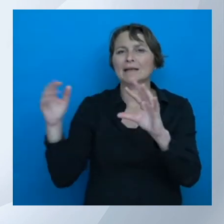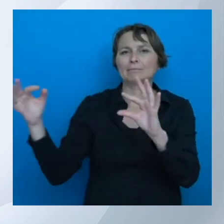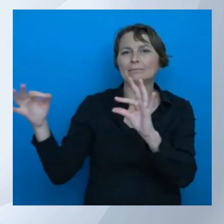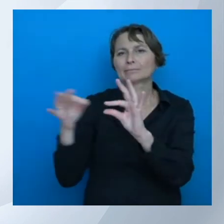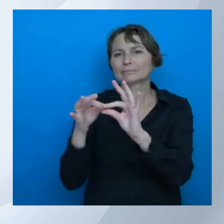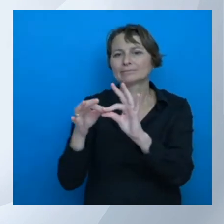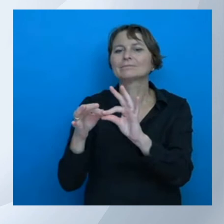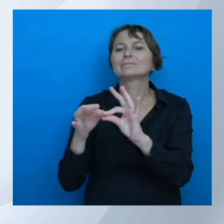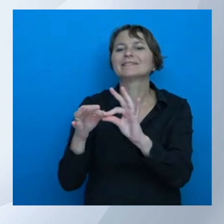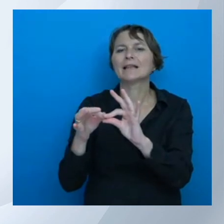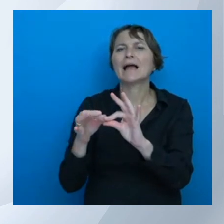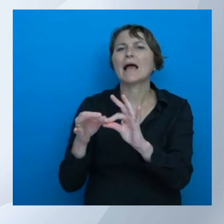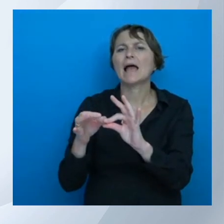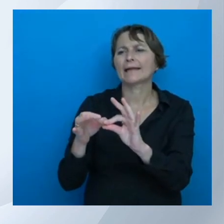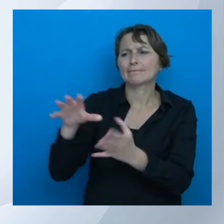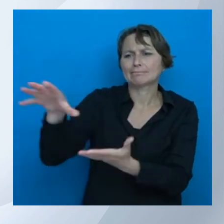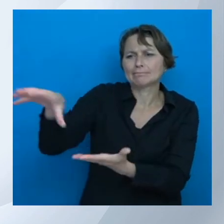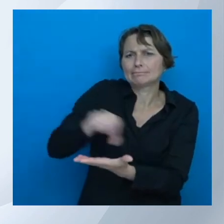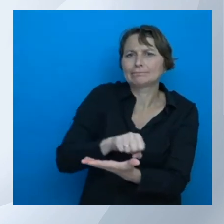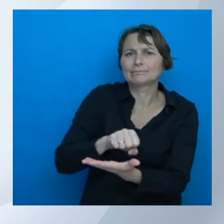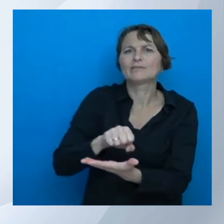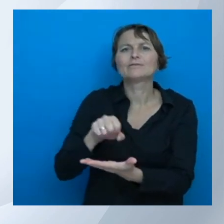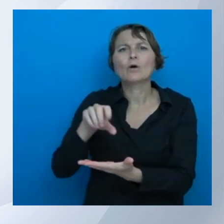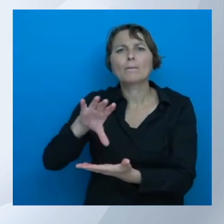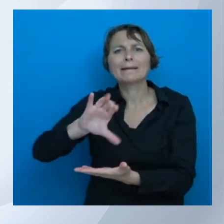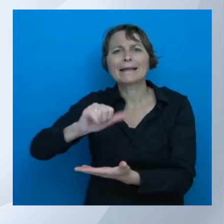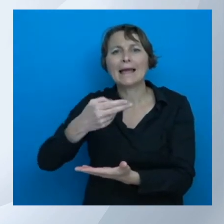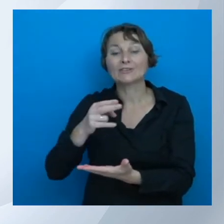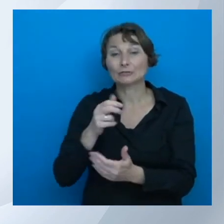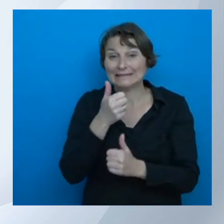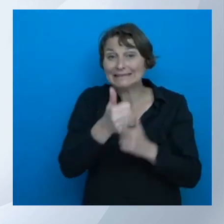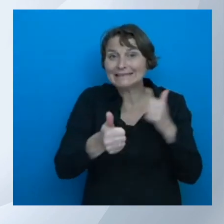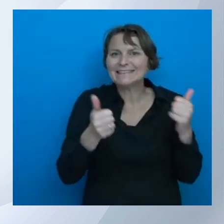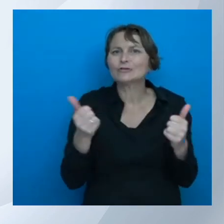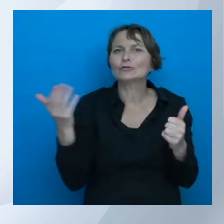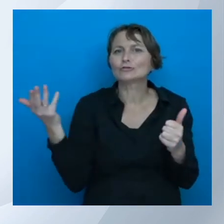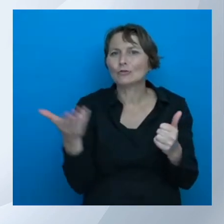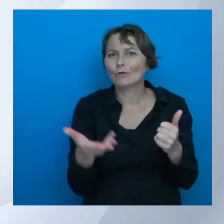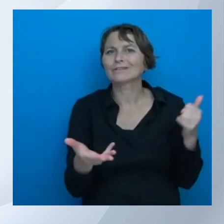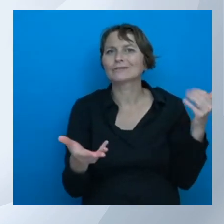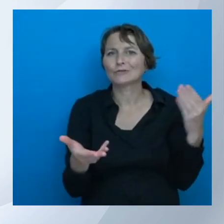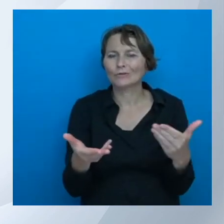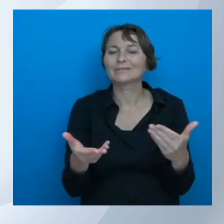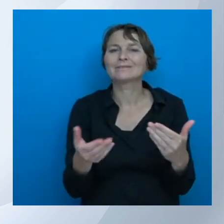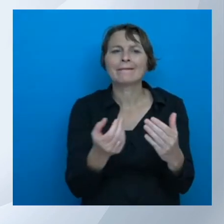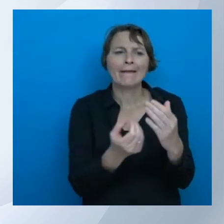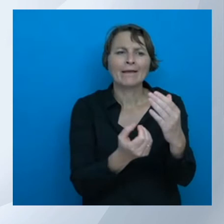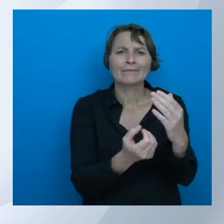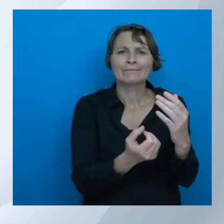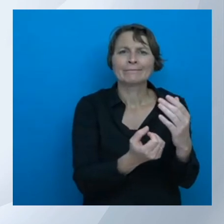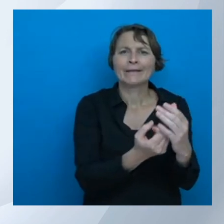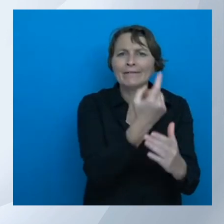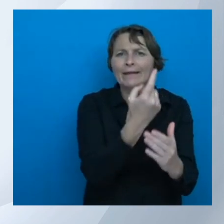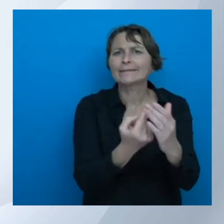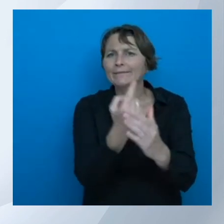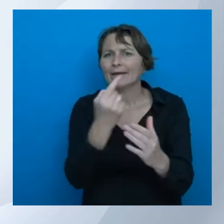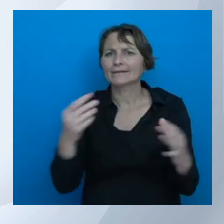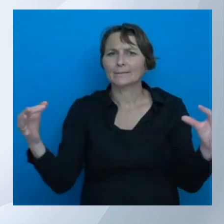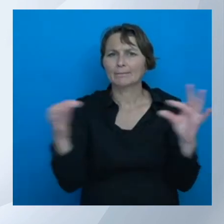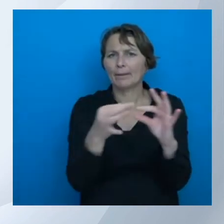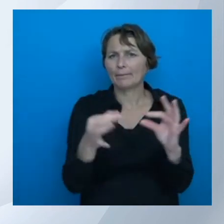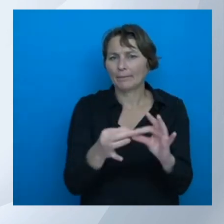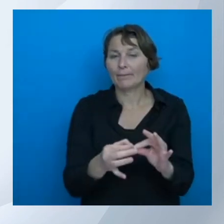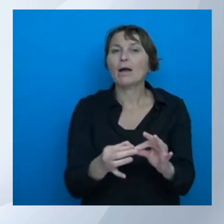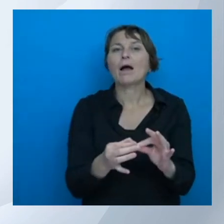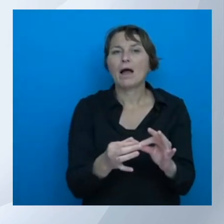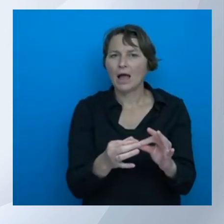from the cache. And then on each of your application servers, you'd have an event that gets fired whenever one of those instructions is